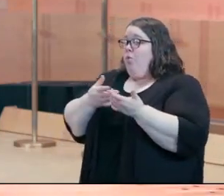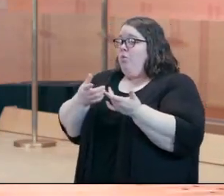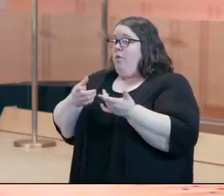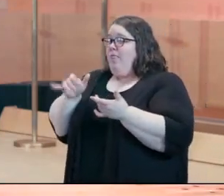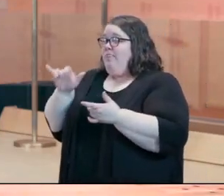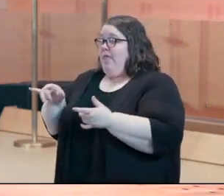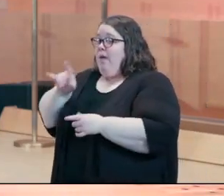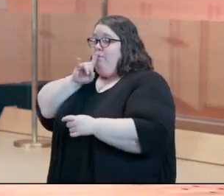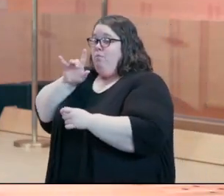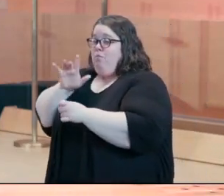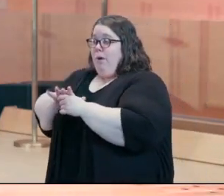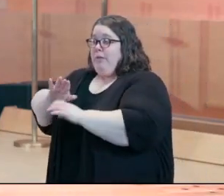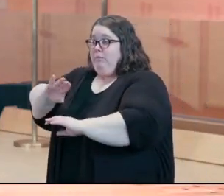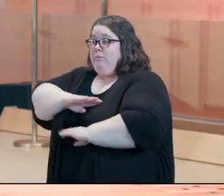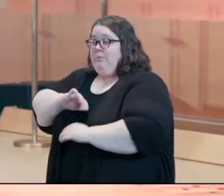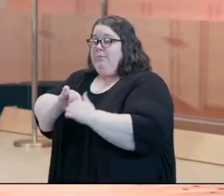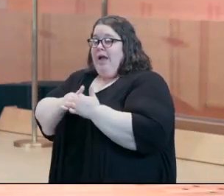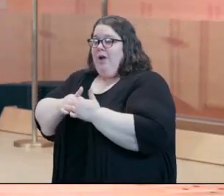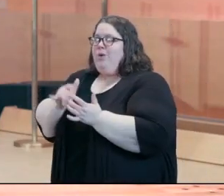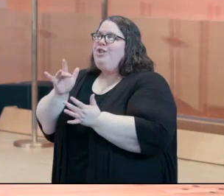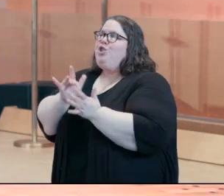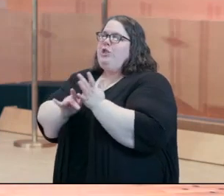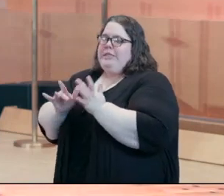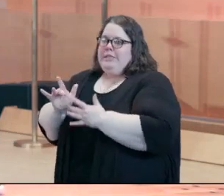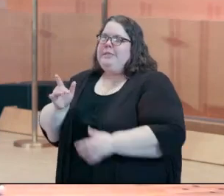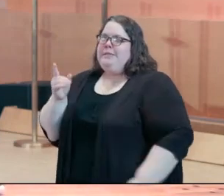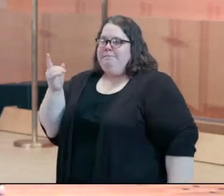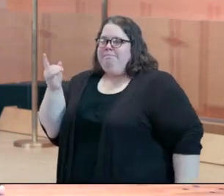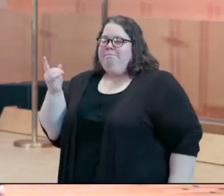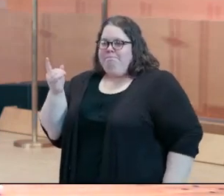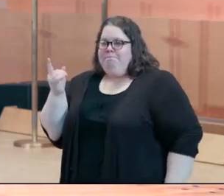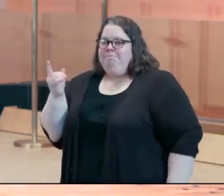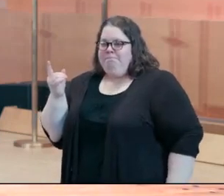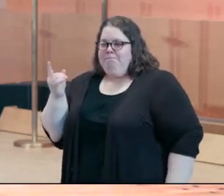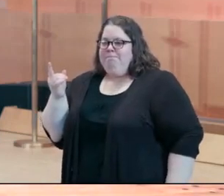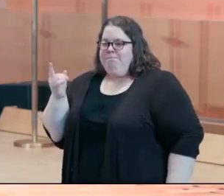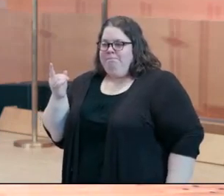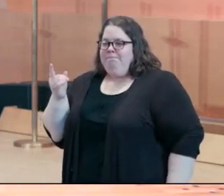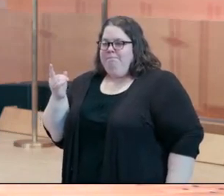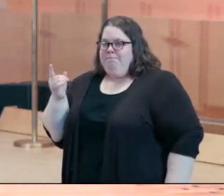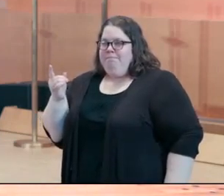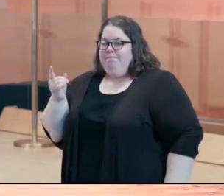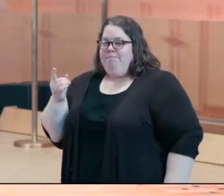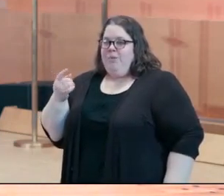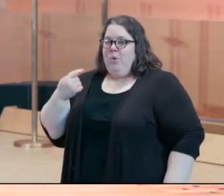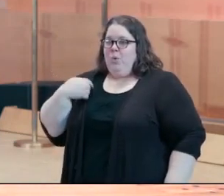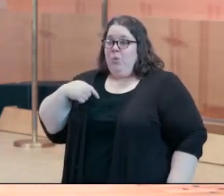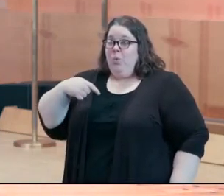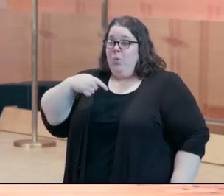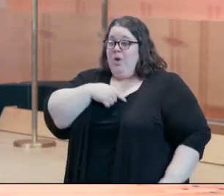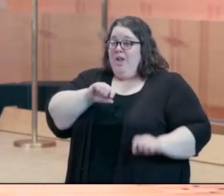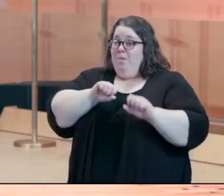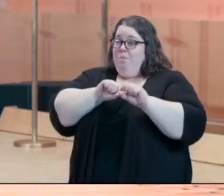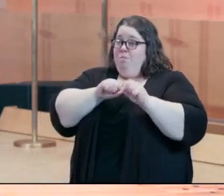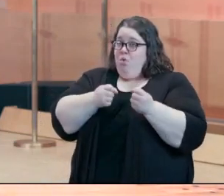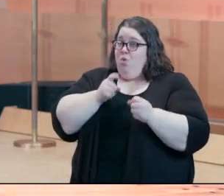of that. He is the fulfillment of a covenant that we have